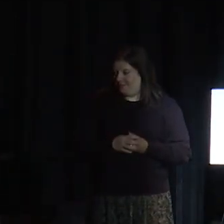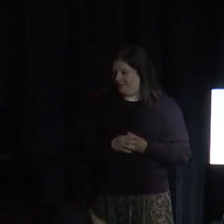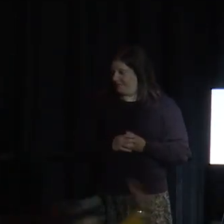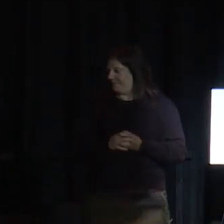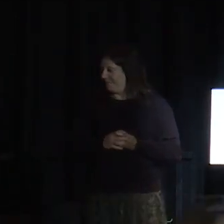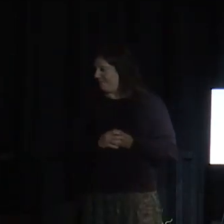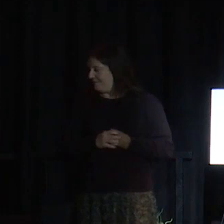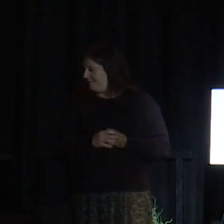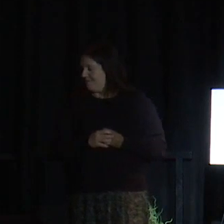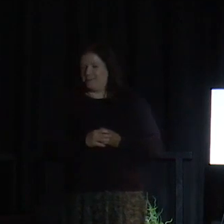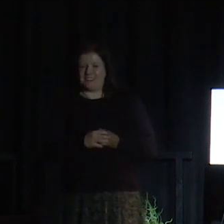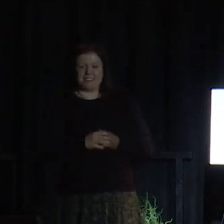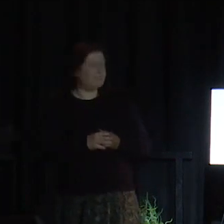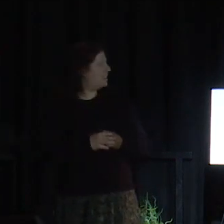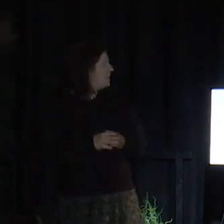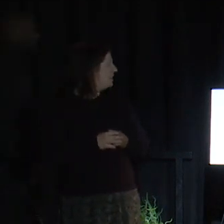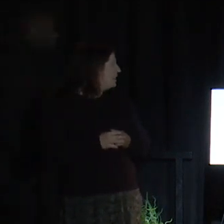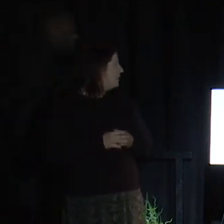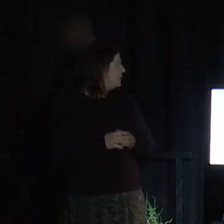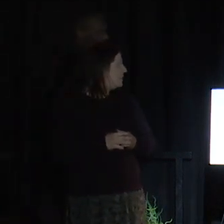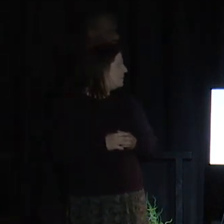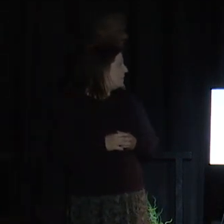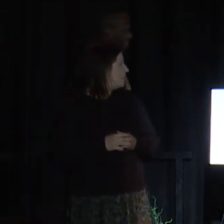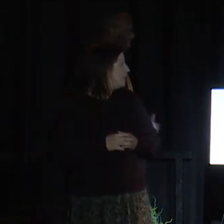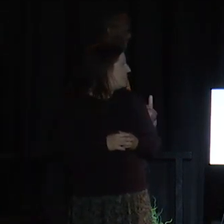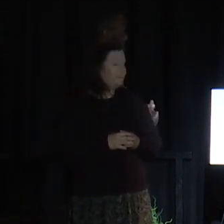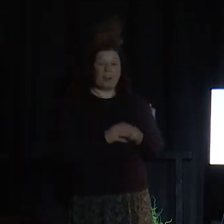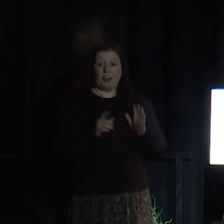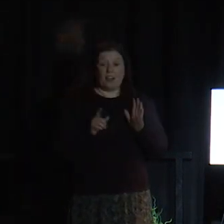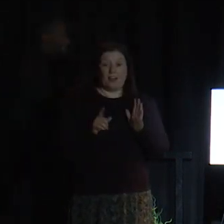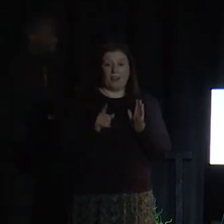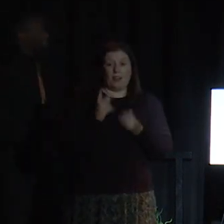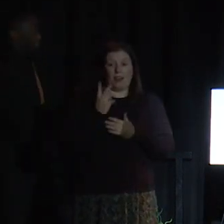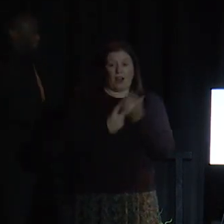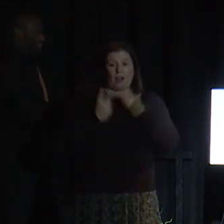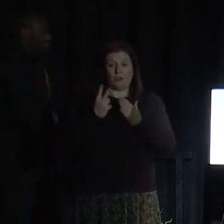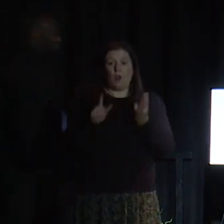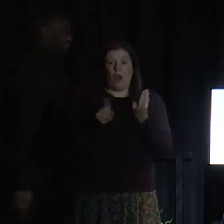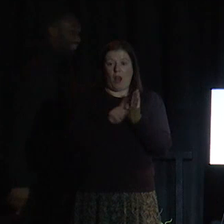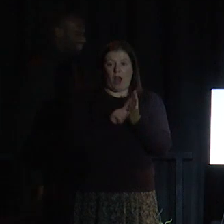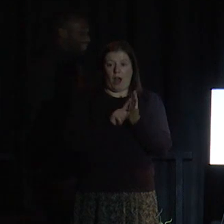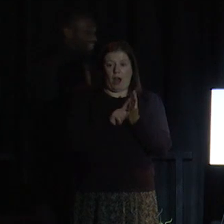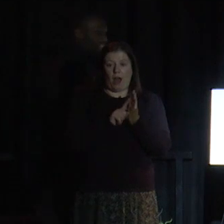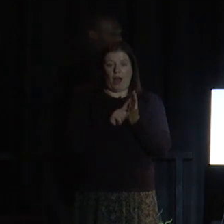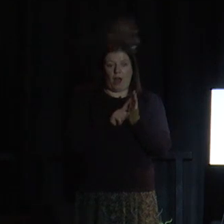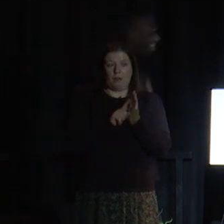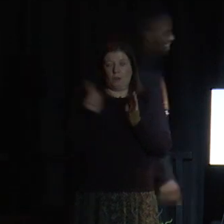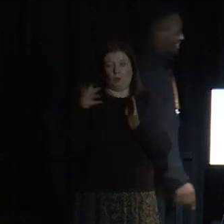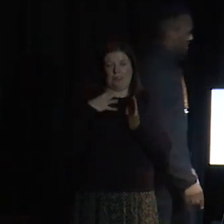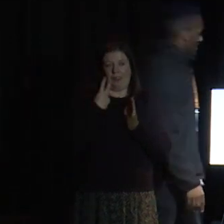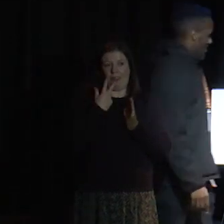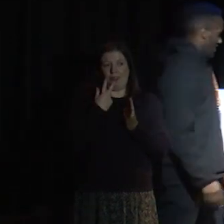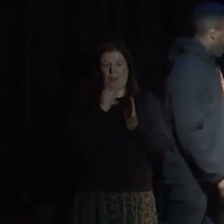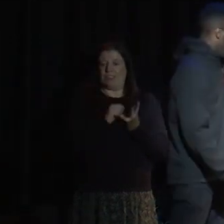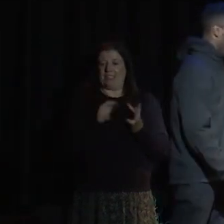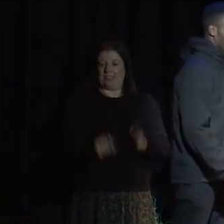go. Hello, sir. Can't remember what you've got on there. So I should have said, the alarm's going off at 2:30. So that gives you 30 seconds. Sorry, memory, I didn't say.